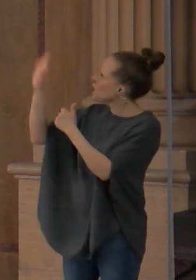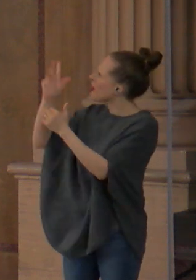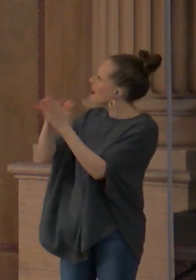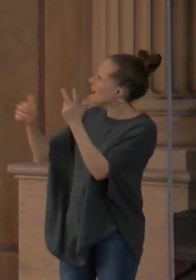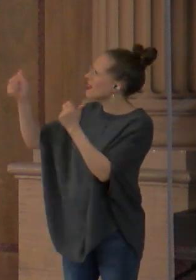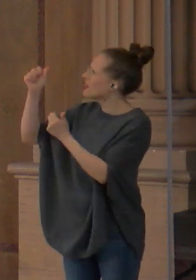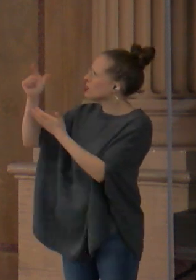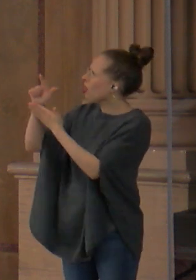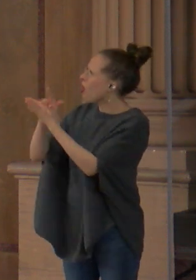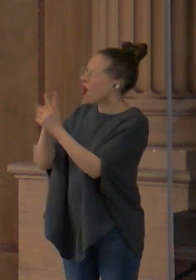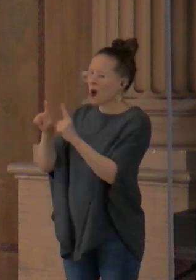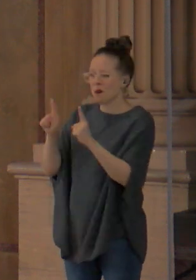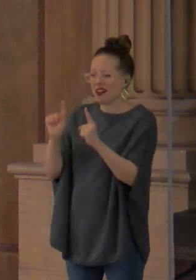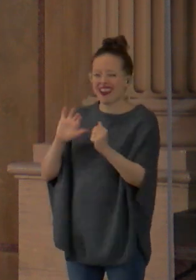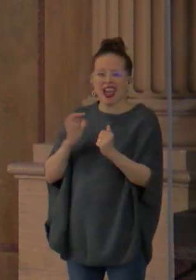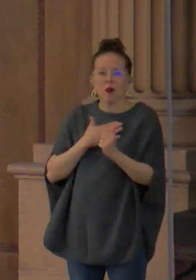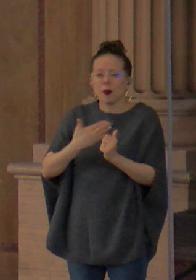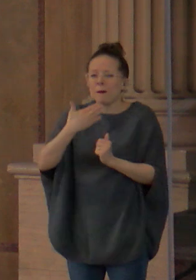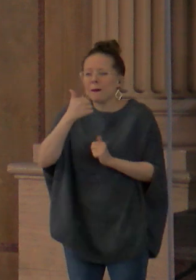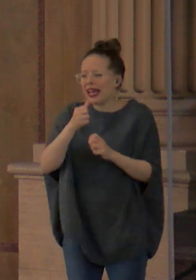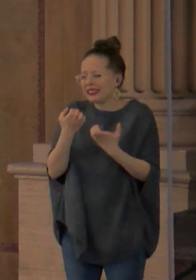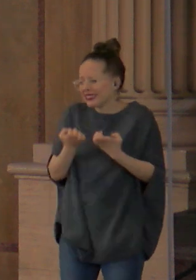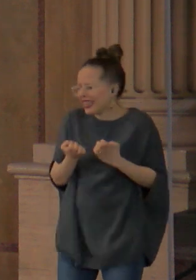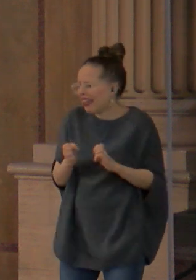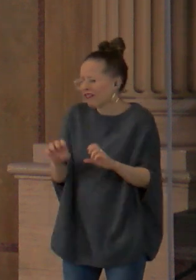works in this life are all imperfect and defiled with sin.